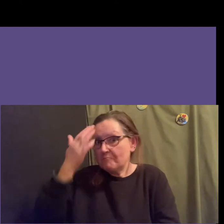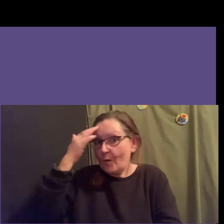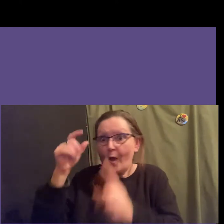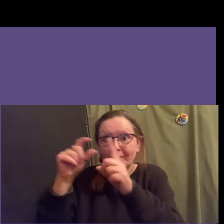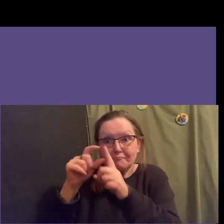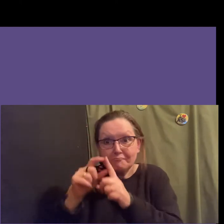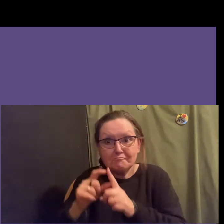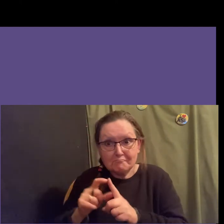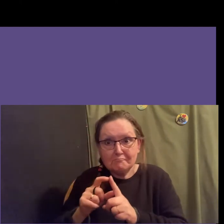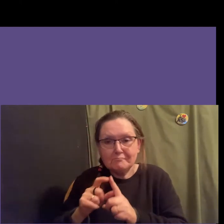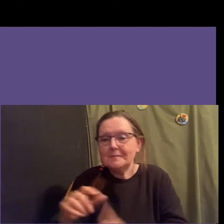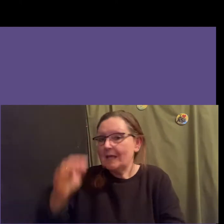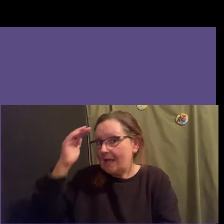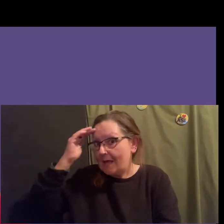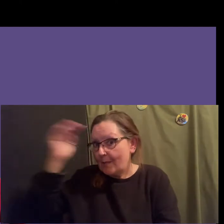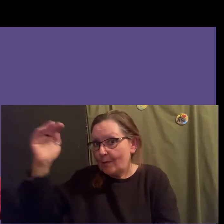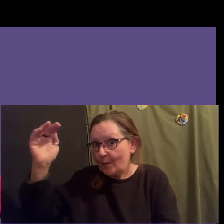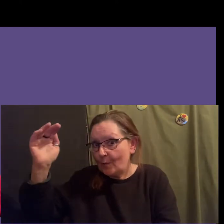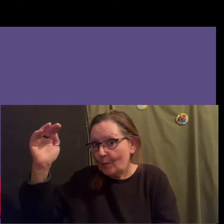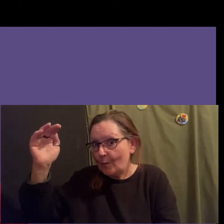say? Hello,